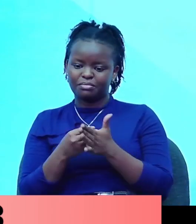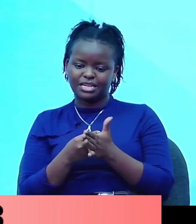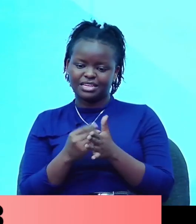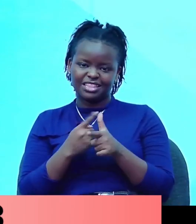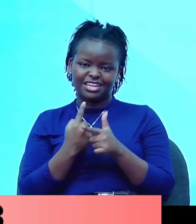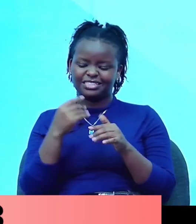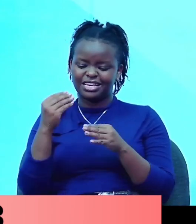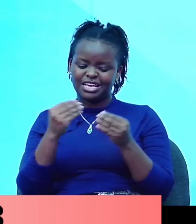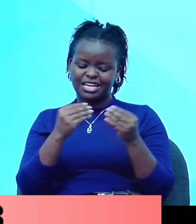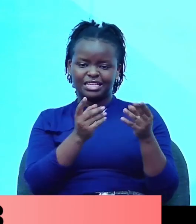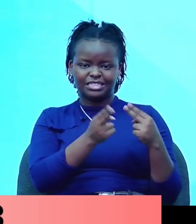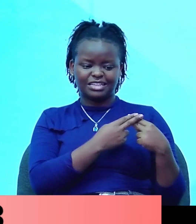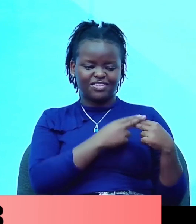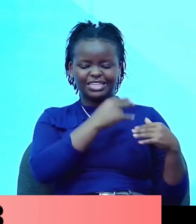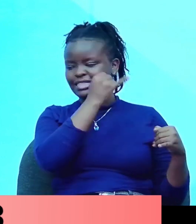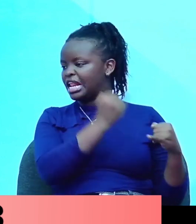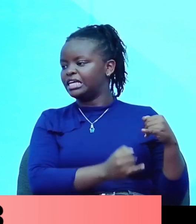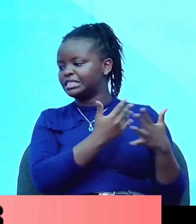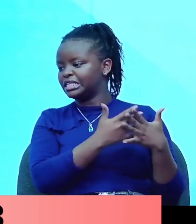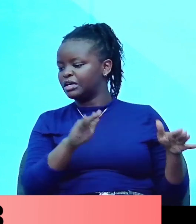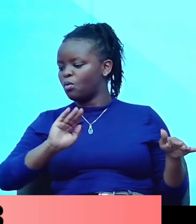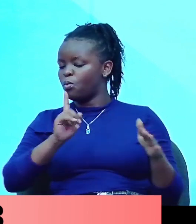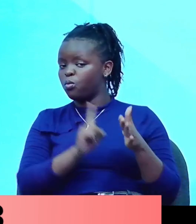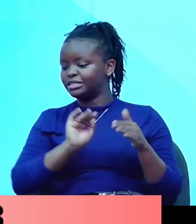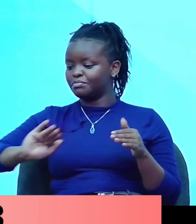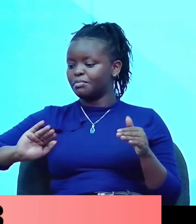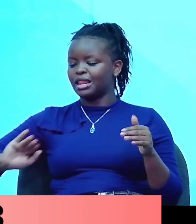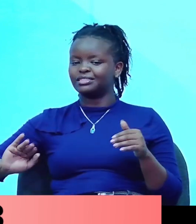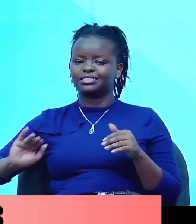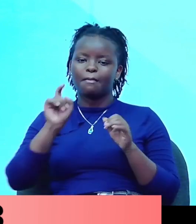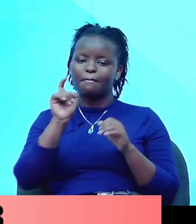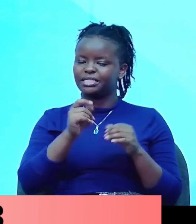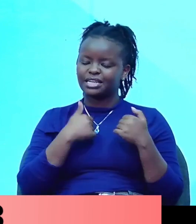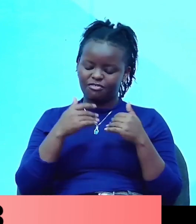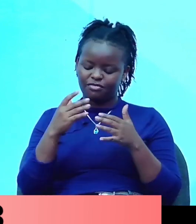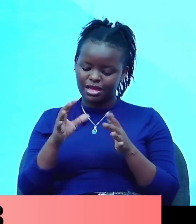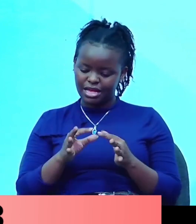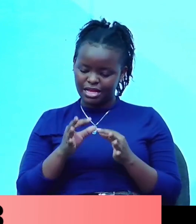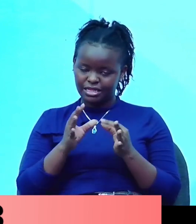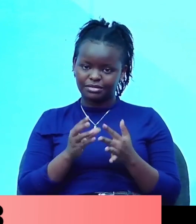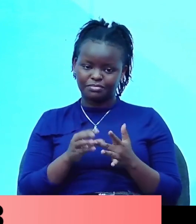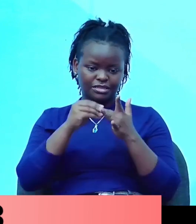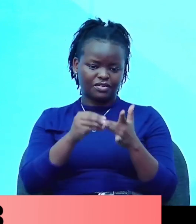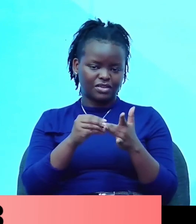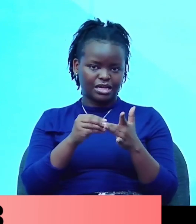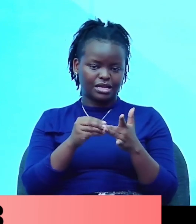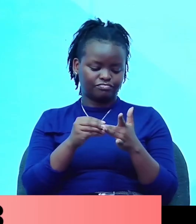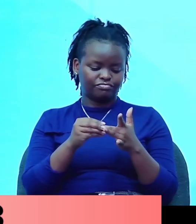based on what is going to remain. Right, You have to right. allocate a certain Right. amount of money Yeah. and be consistent, whether it is